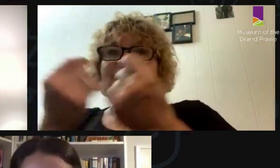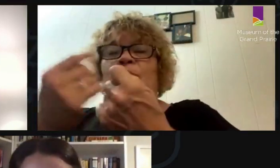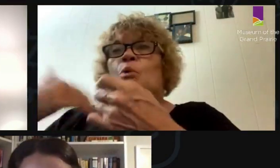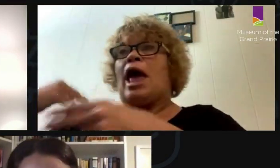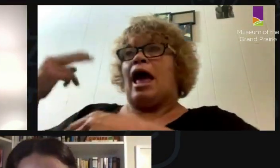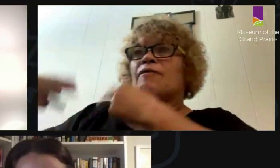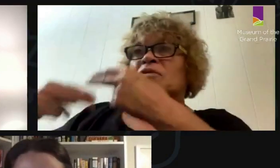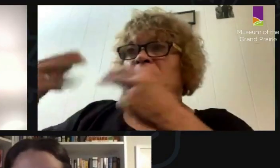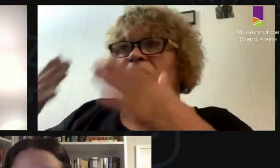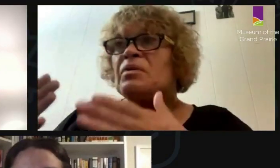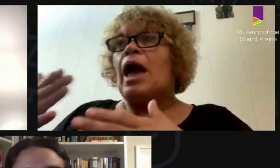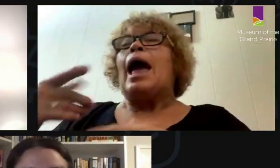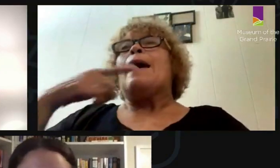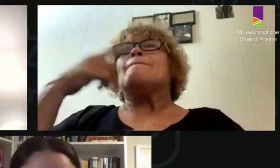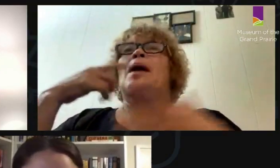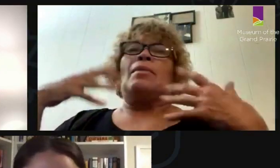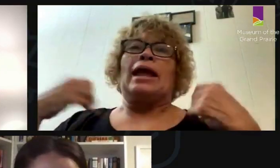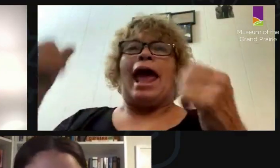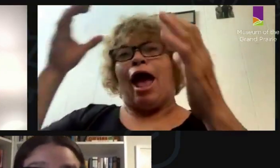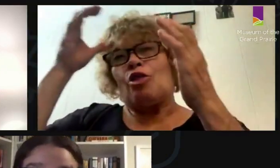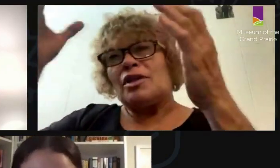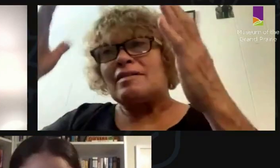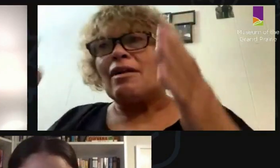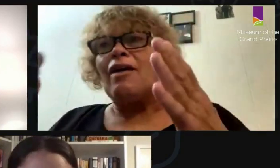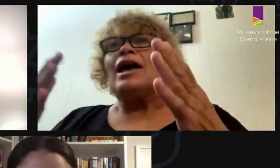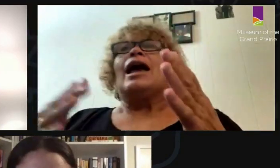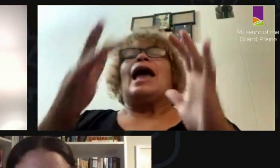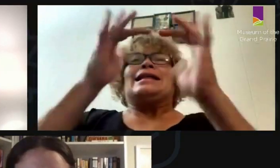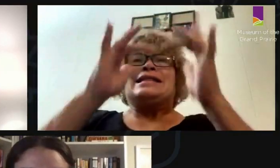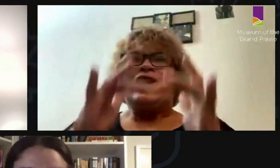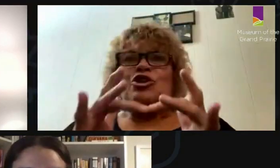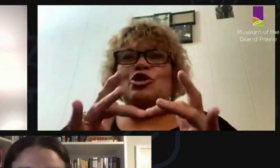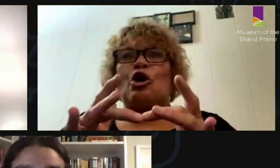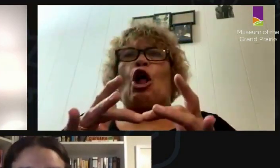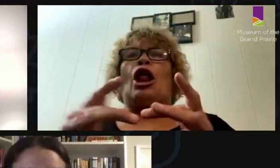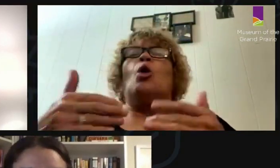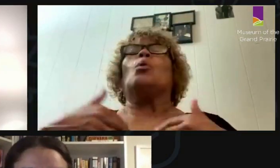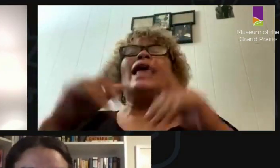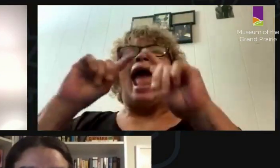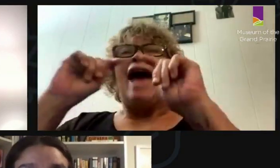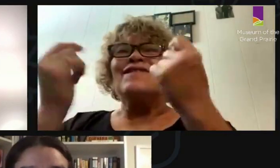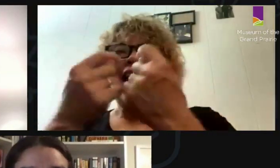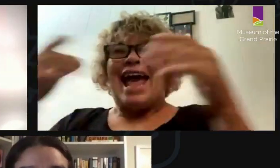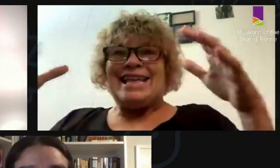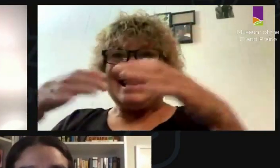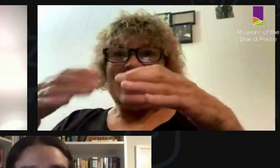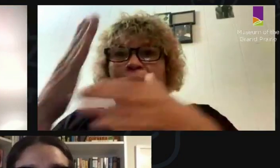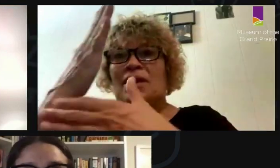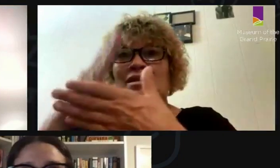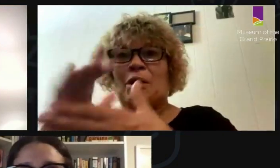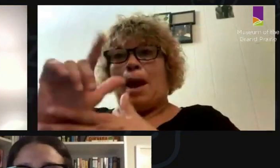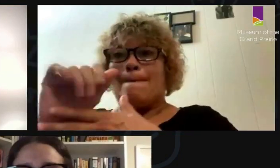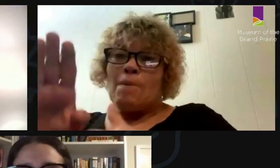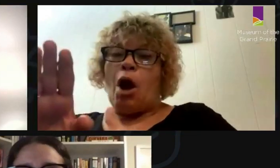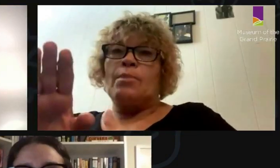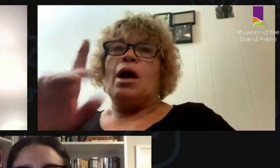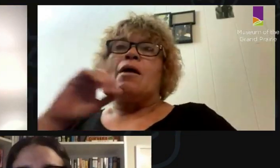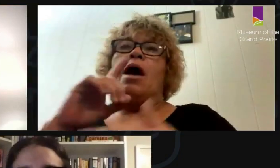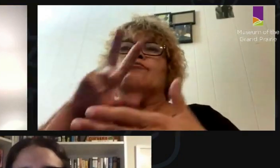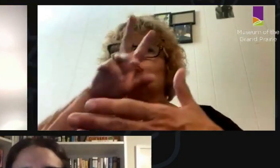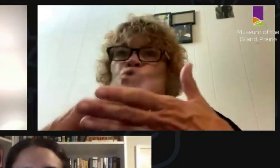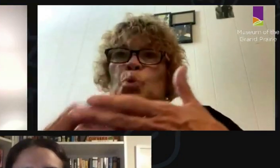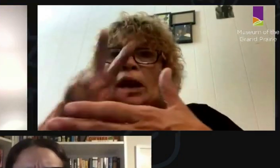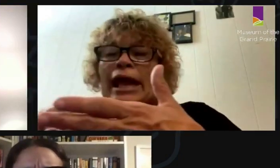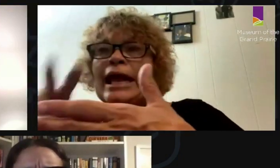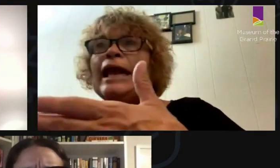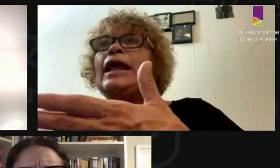public health scholars, digital humanists. So we actually have a team that is part of the lab that's working on creating